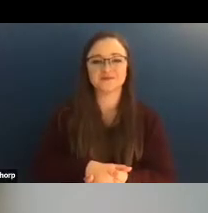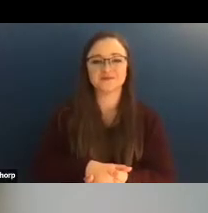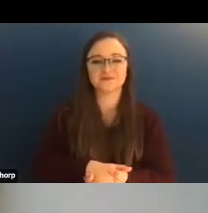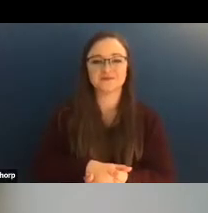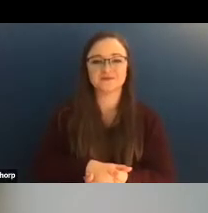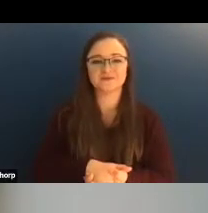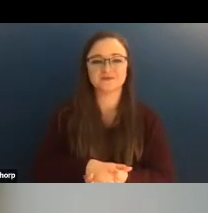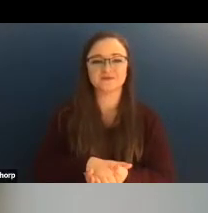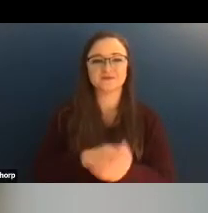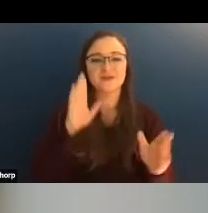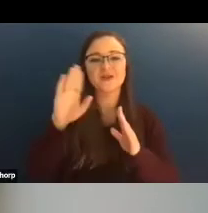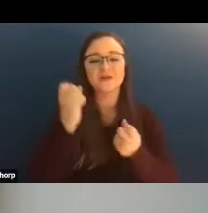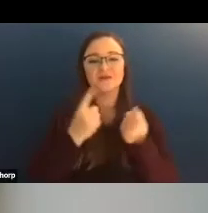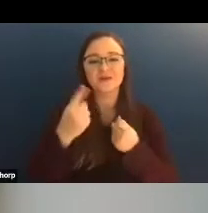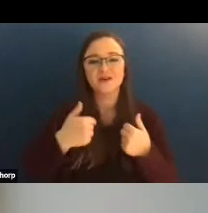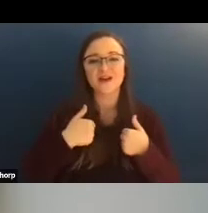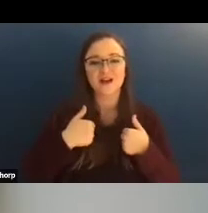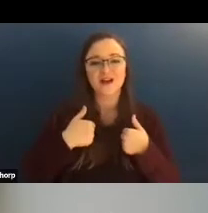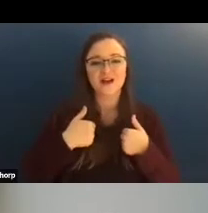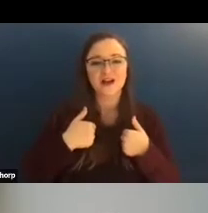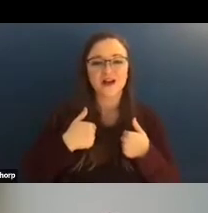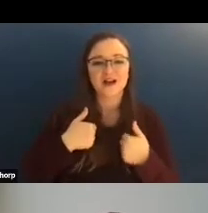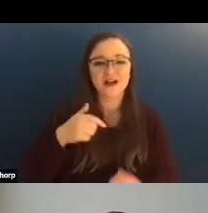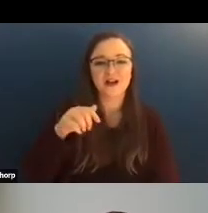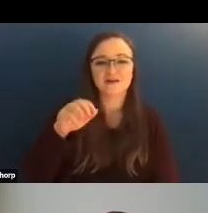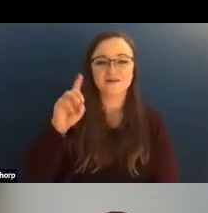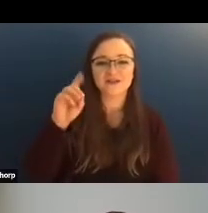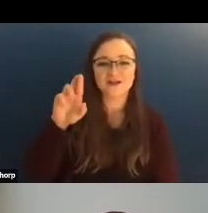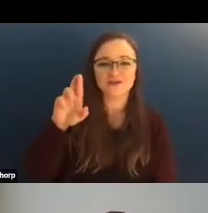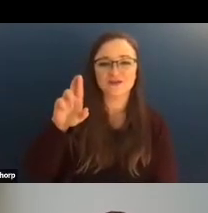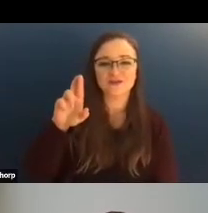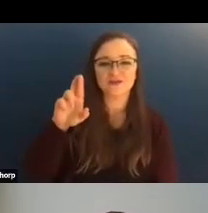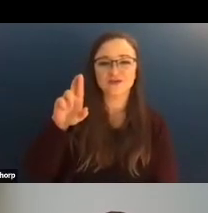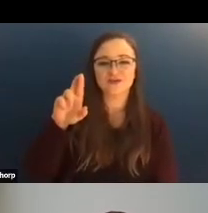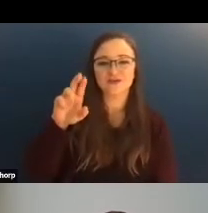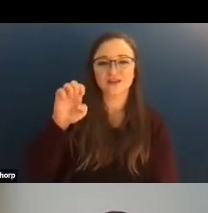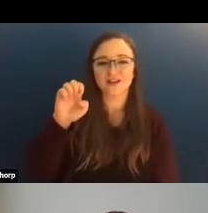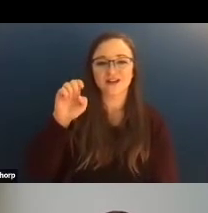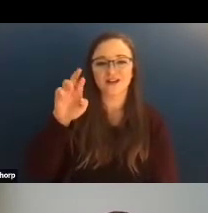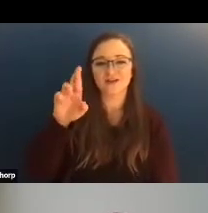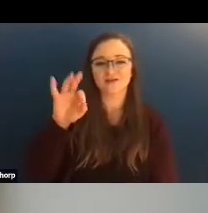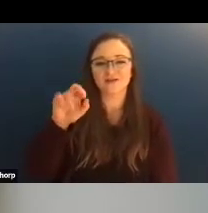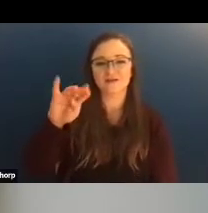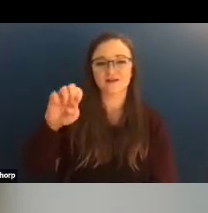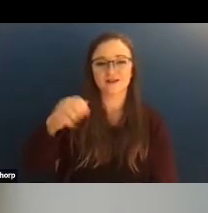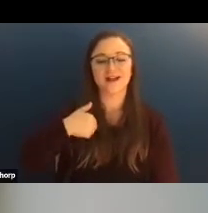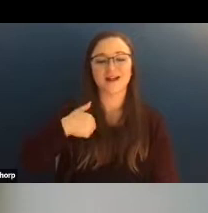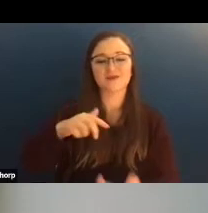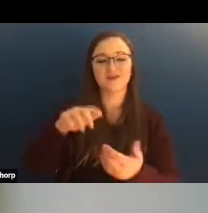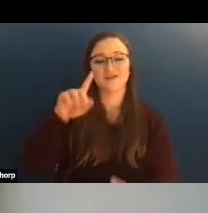Hi everyone, I'm Asadi Erfani. I'm a pharmacist. I graduated in May 2020.